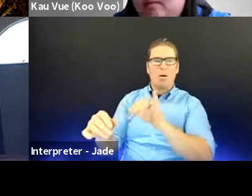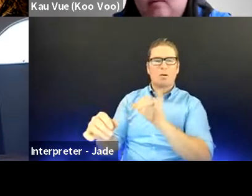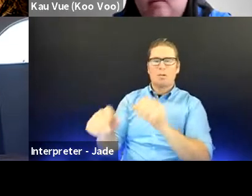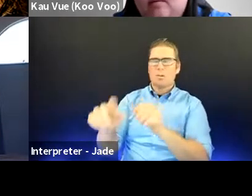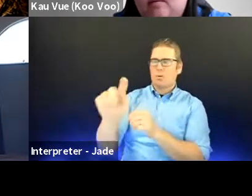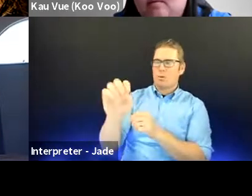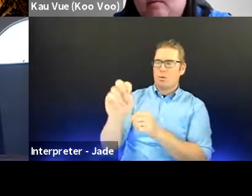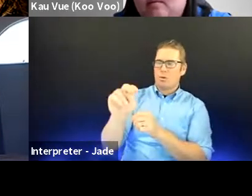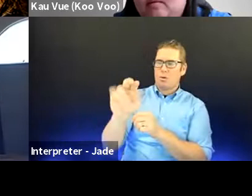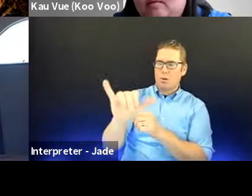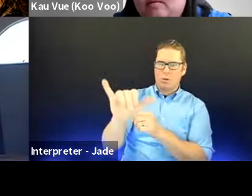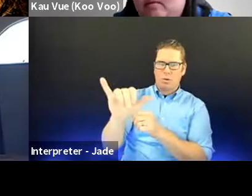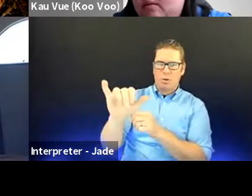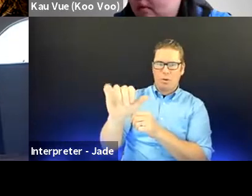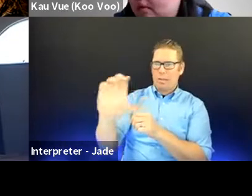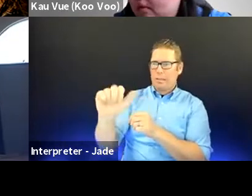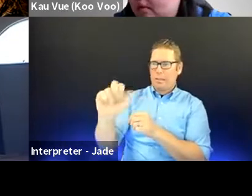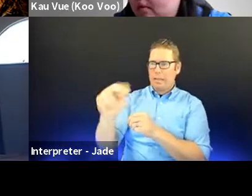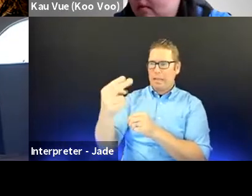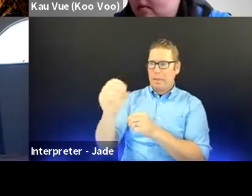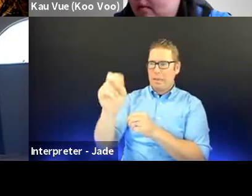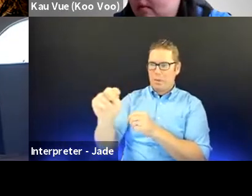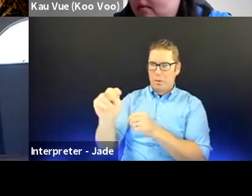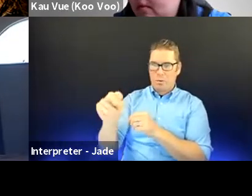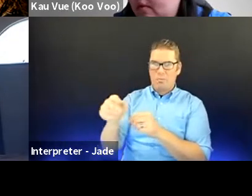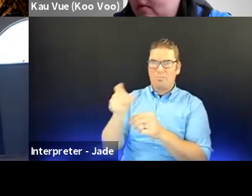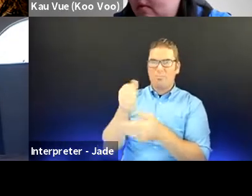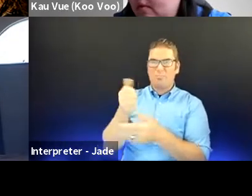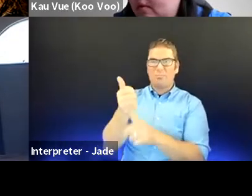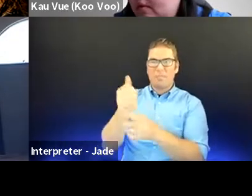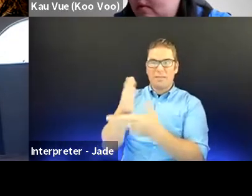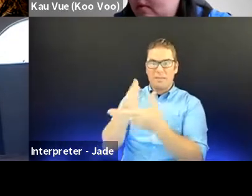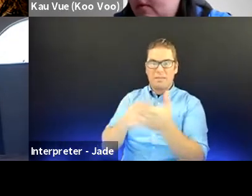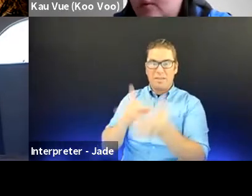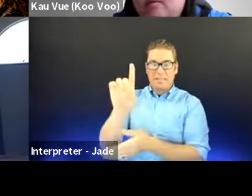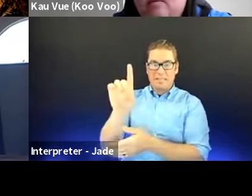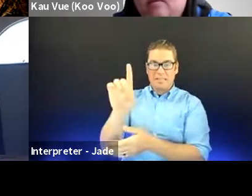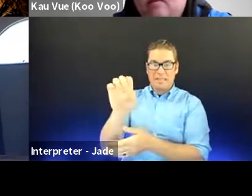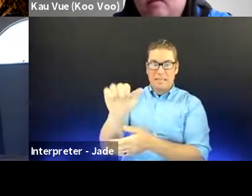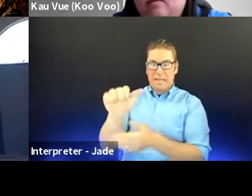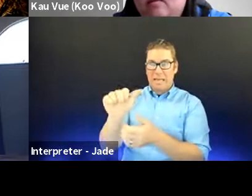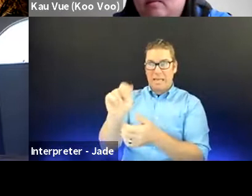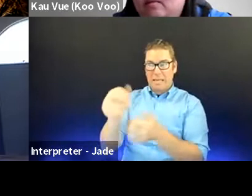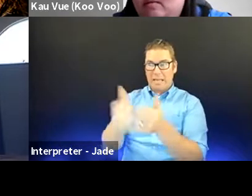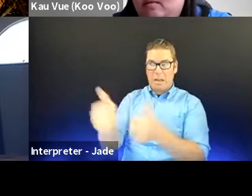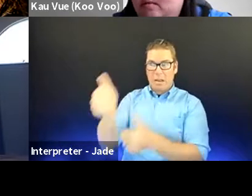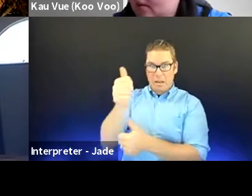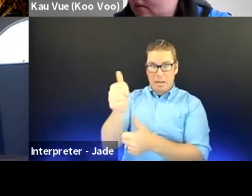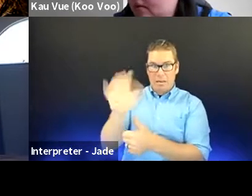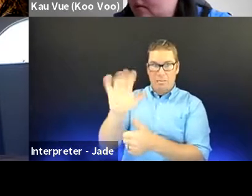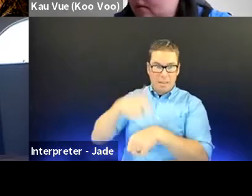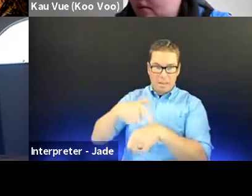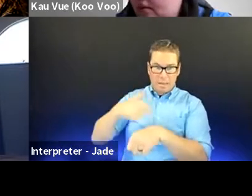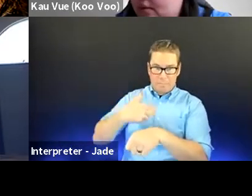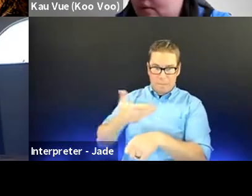late former president, and he was the division dean of the humanities division when I was hired, they really got the money and put